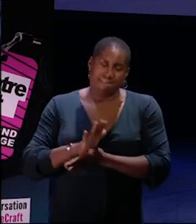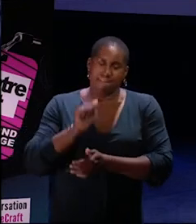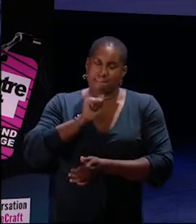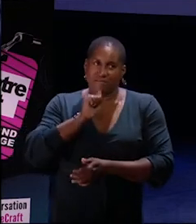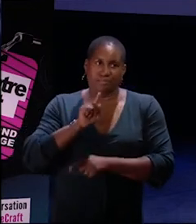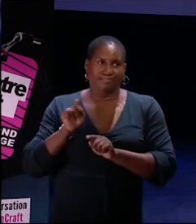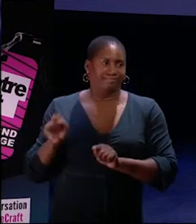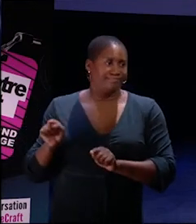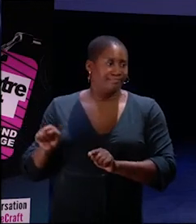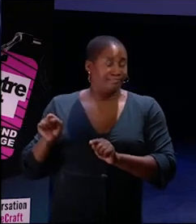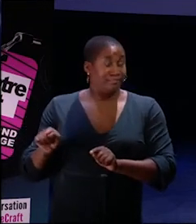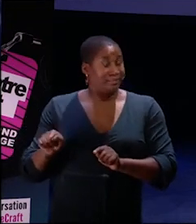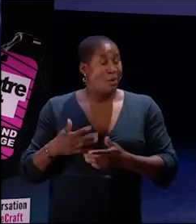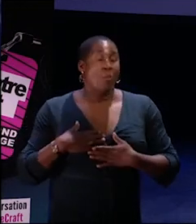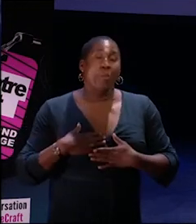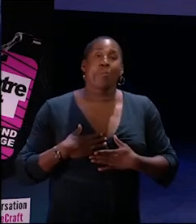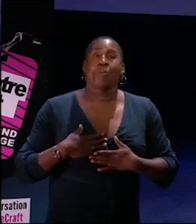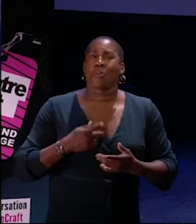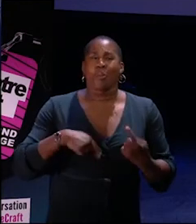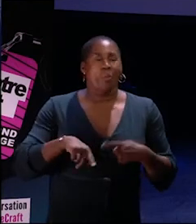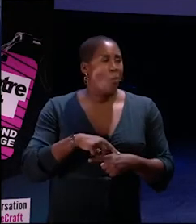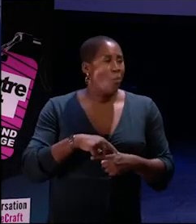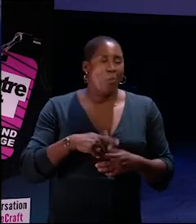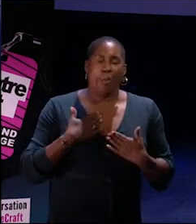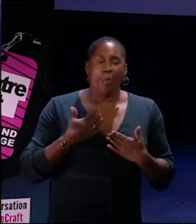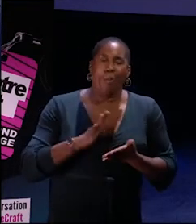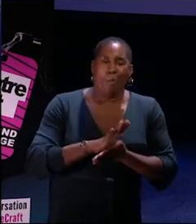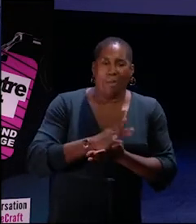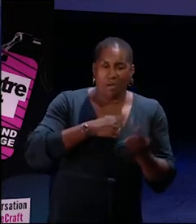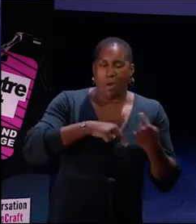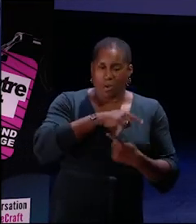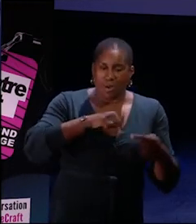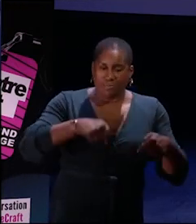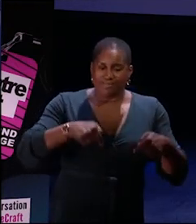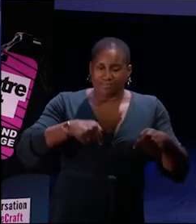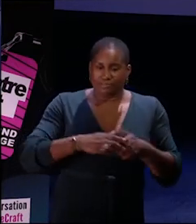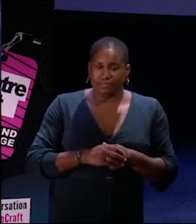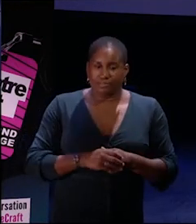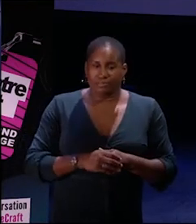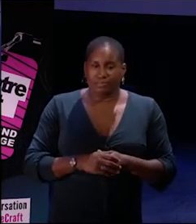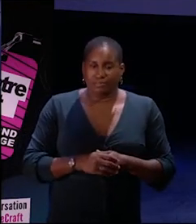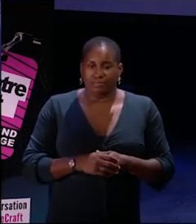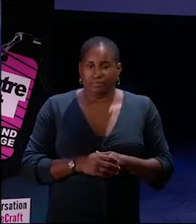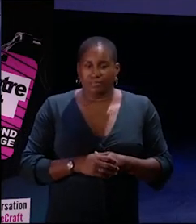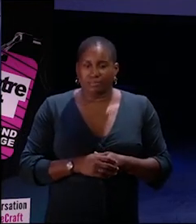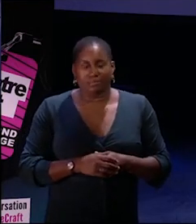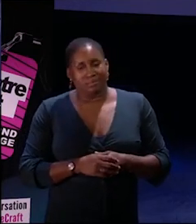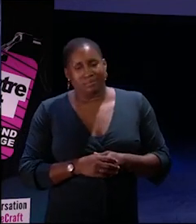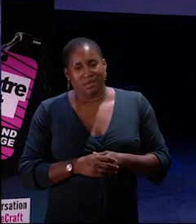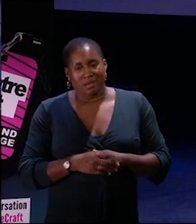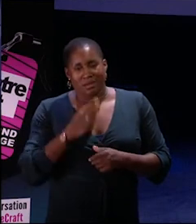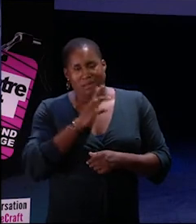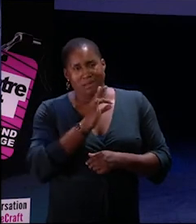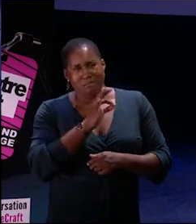we are absolutely super privileged to have you all here and amazing to hear your story. And the first theme that I'm pulling out today is that there doesn't seem to be any direct